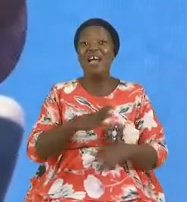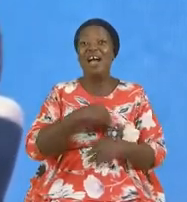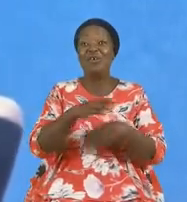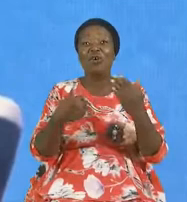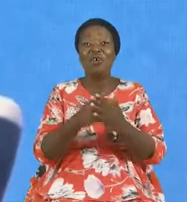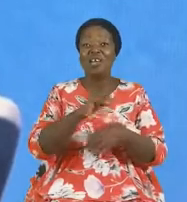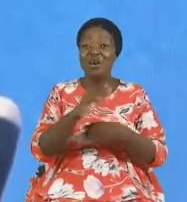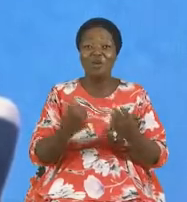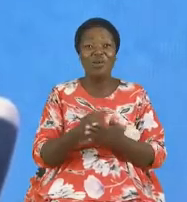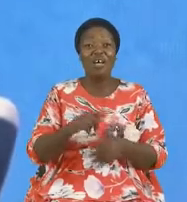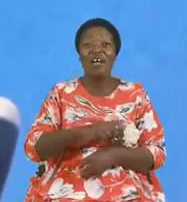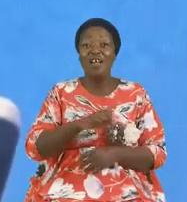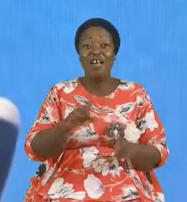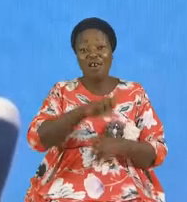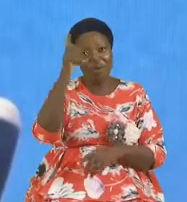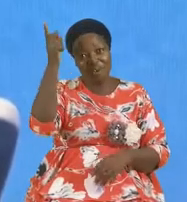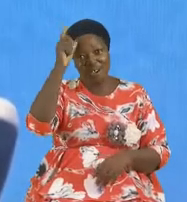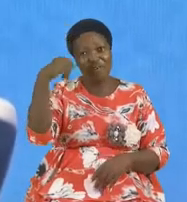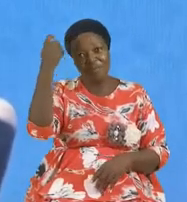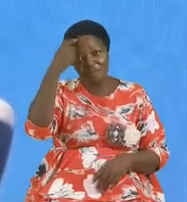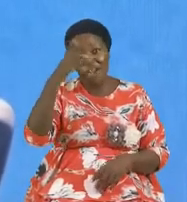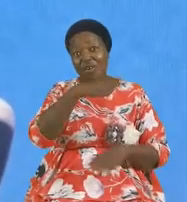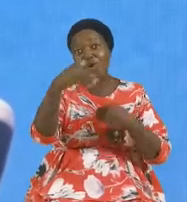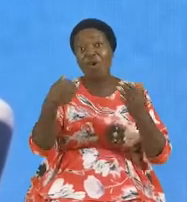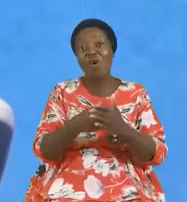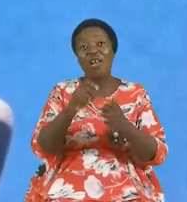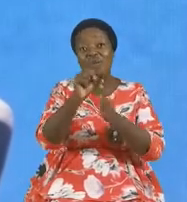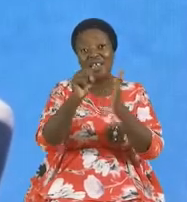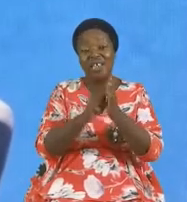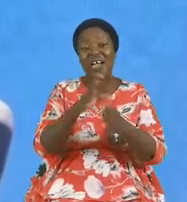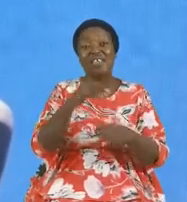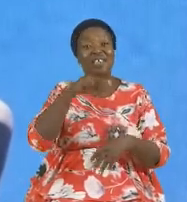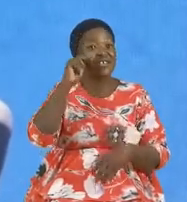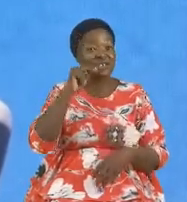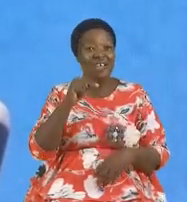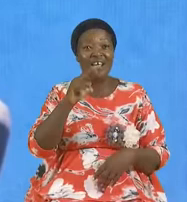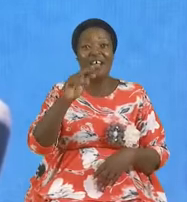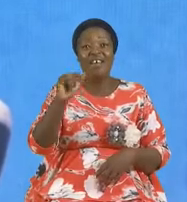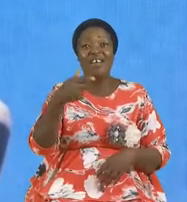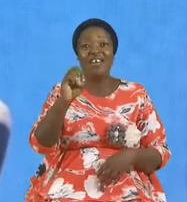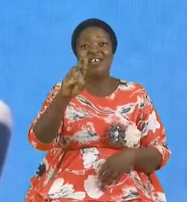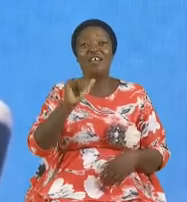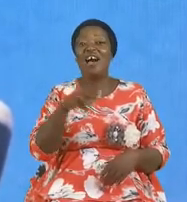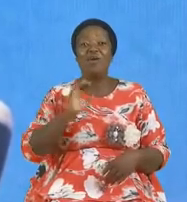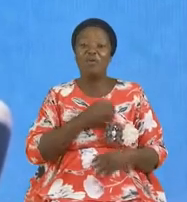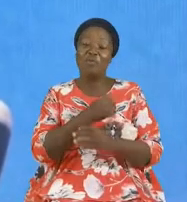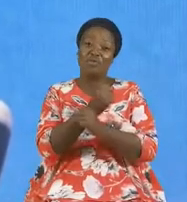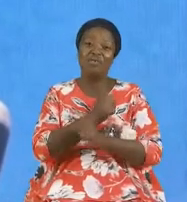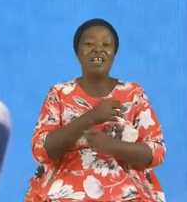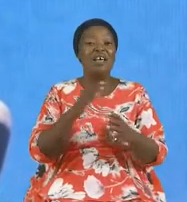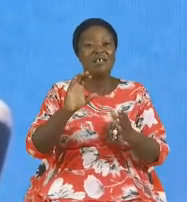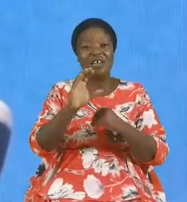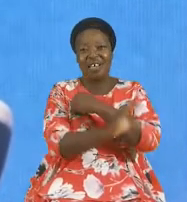in every state, we local government, and in the whole state, and in Nigeria, our beloved